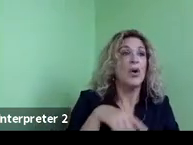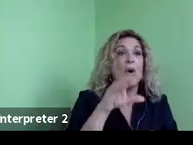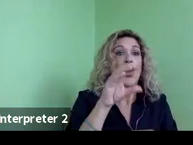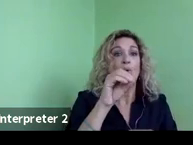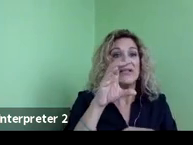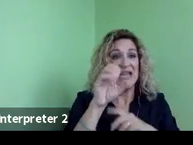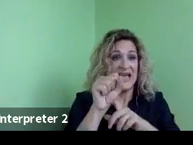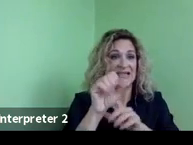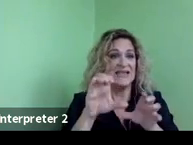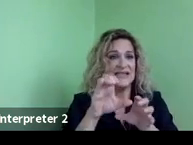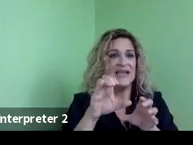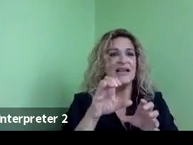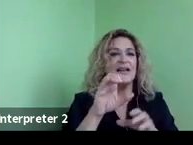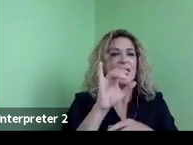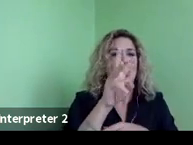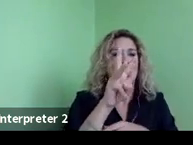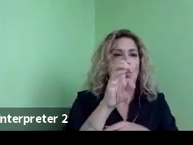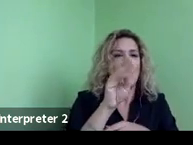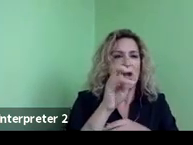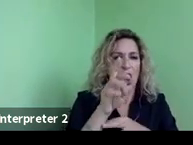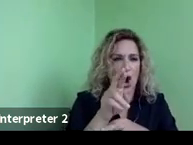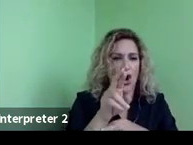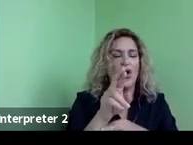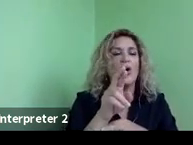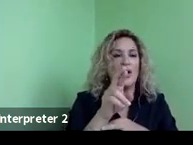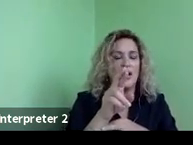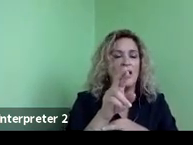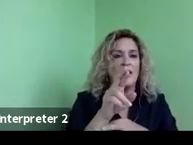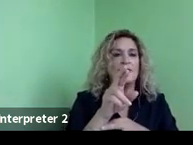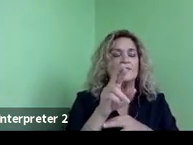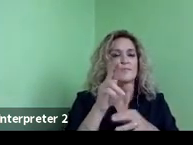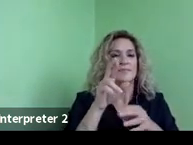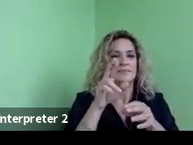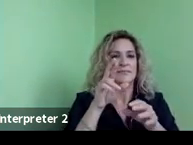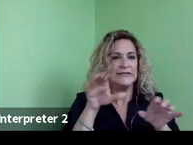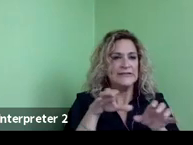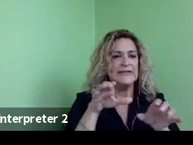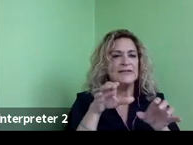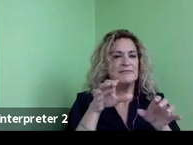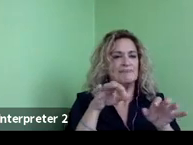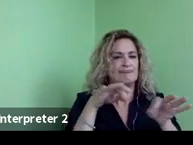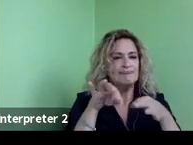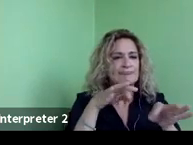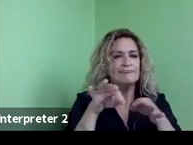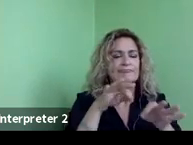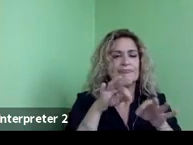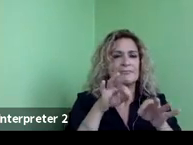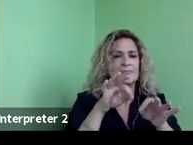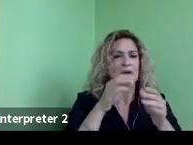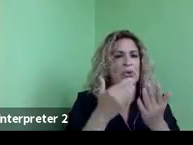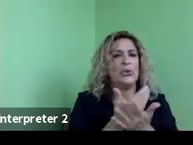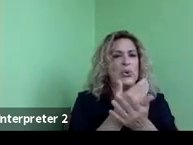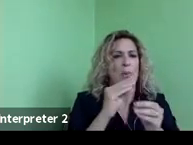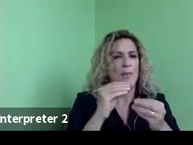conducted, our Director of Public Policy, conducted a webinar sort of describing these new provisions